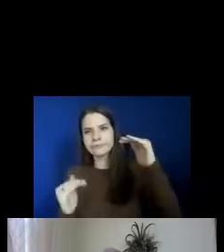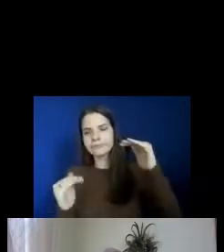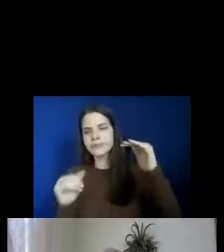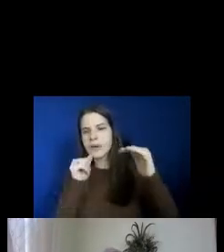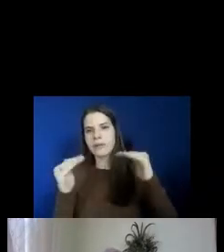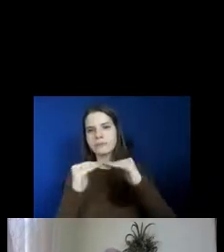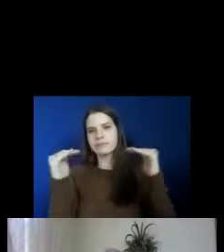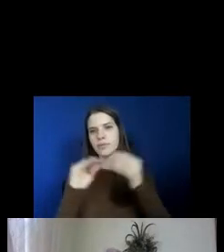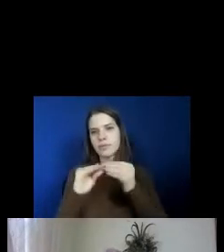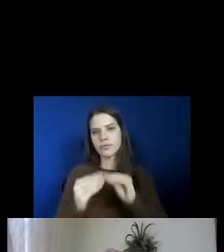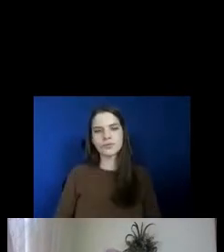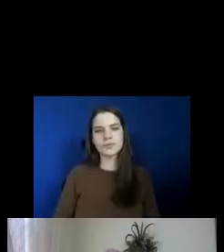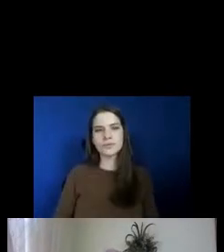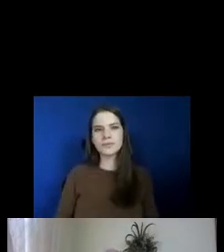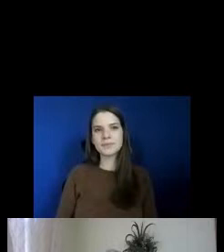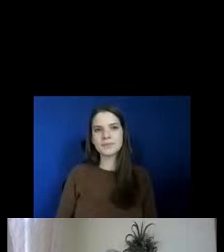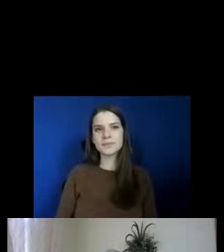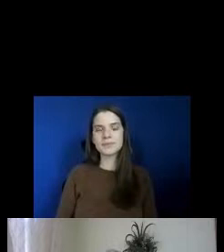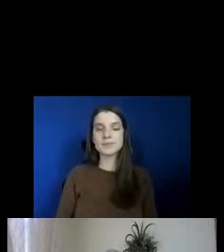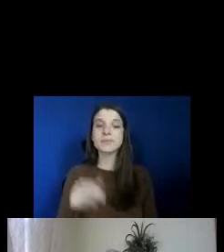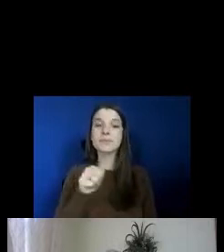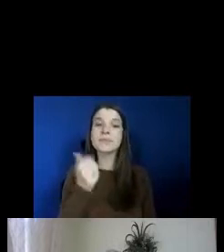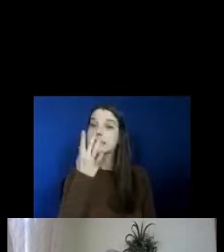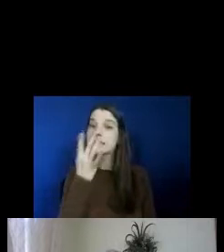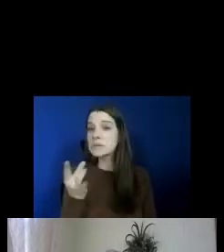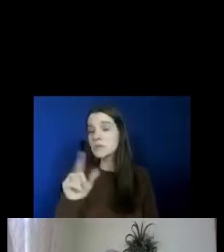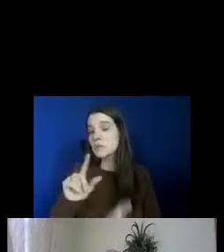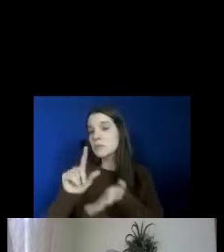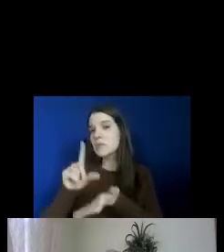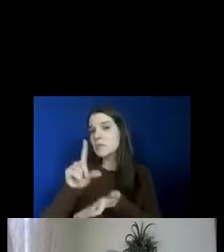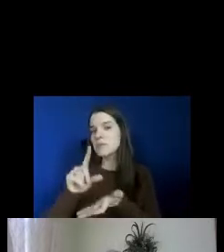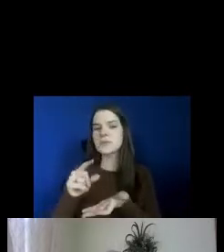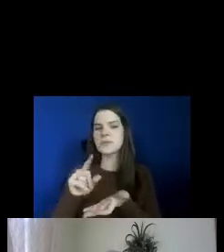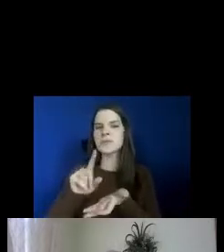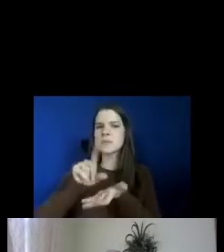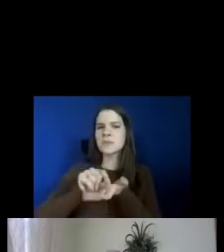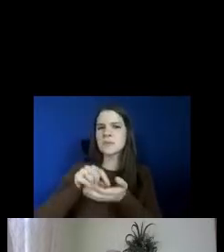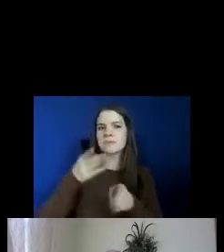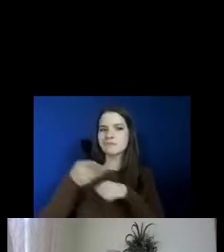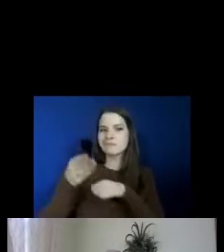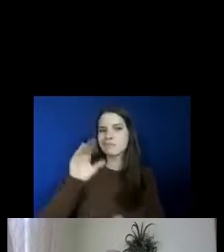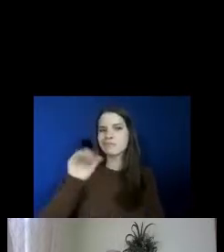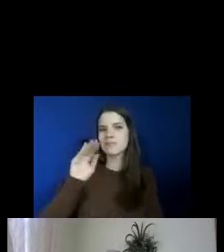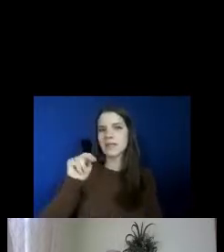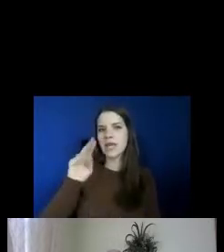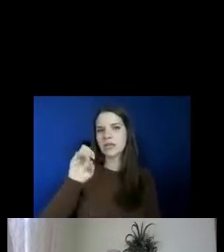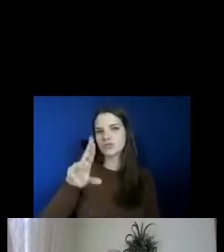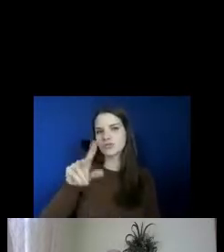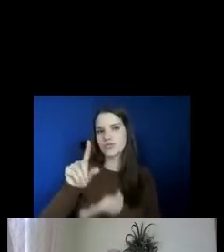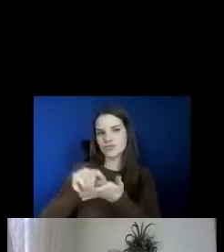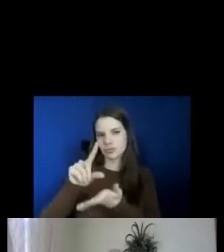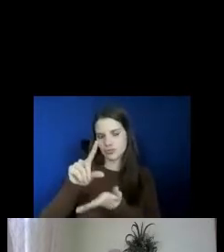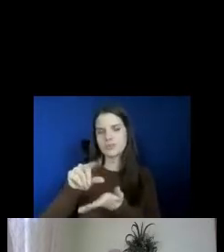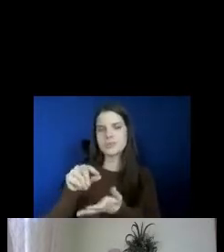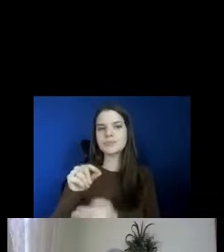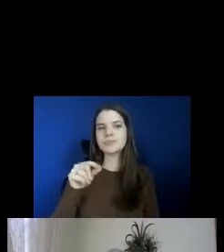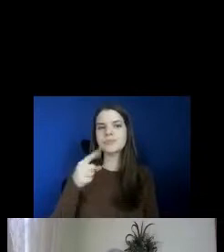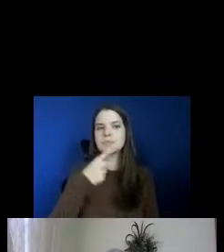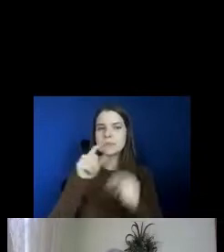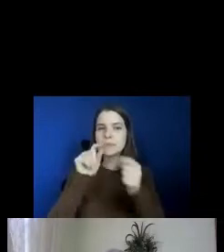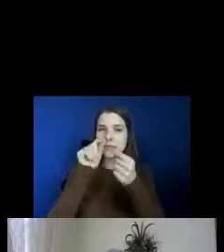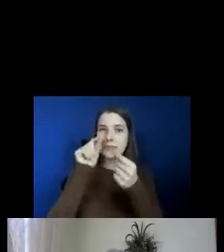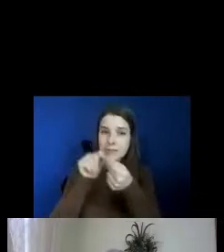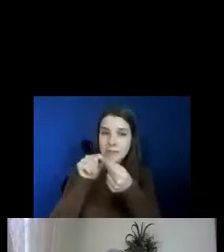So another kind of interesting publication that was published in Cancer looked at specifically